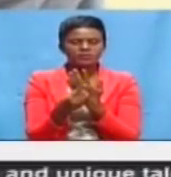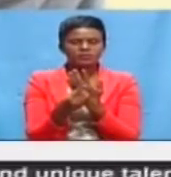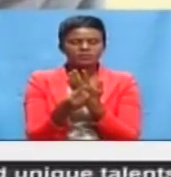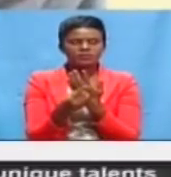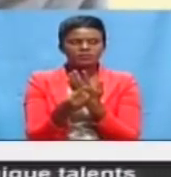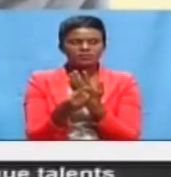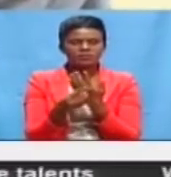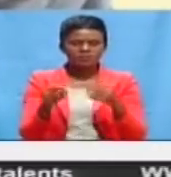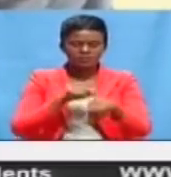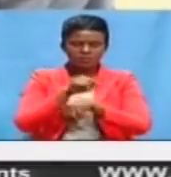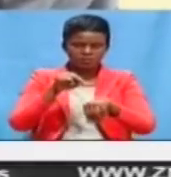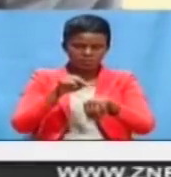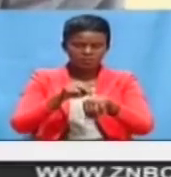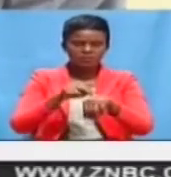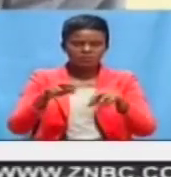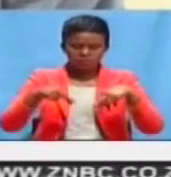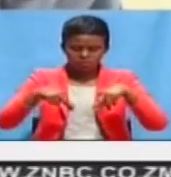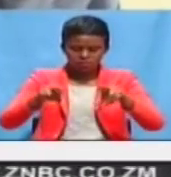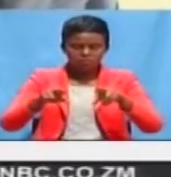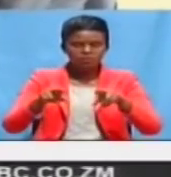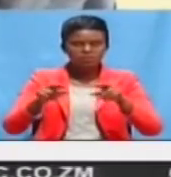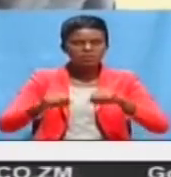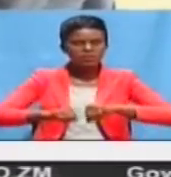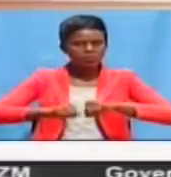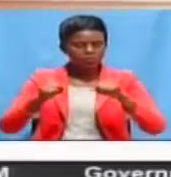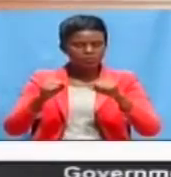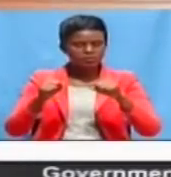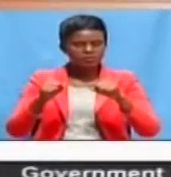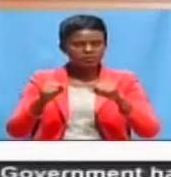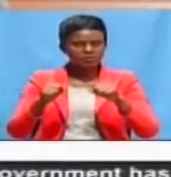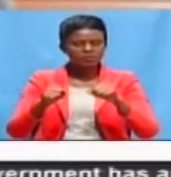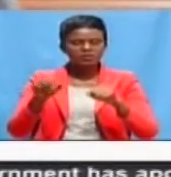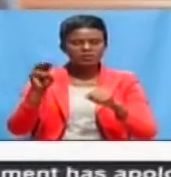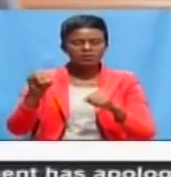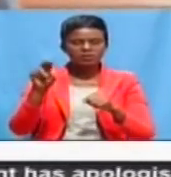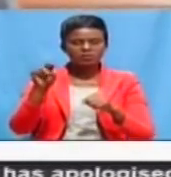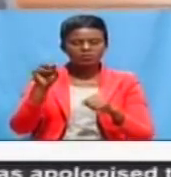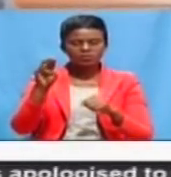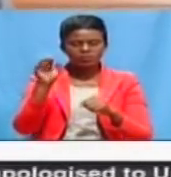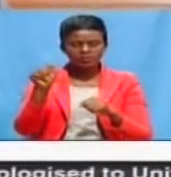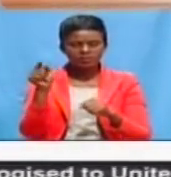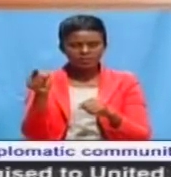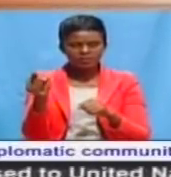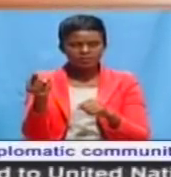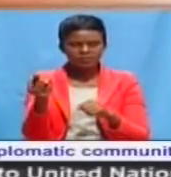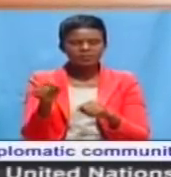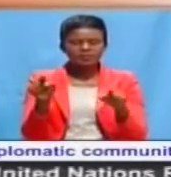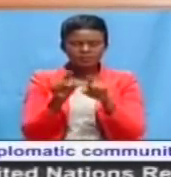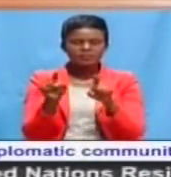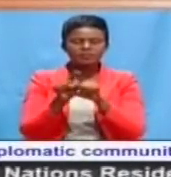Take us to implementation. A National Road Fund Chief Executive Officer, Wallace Mumba, says the move will assist in